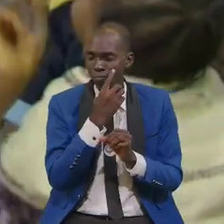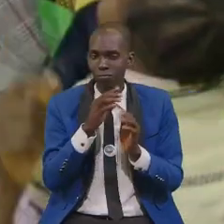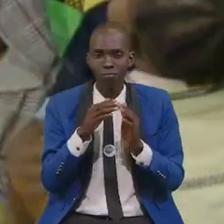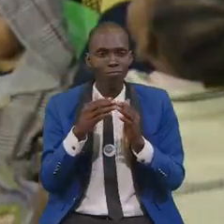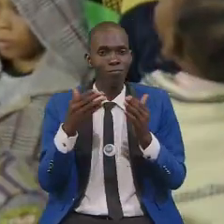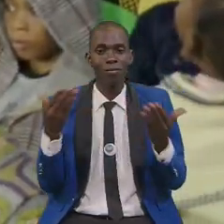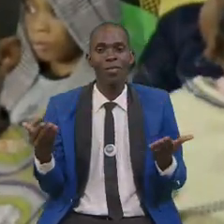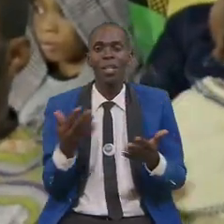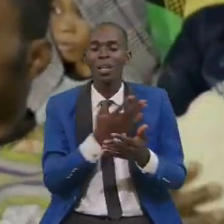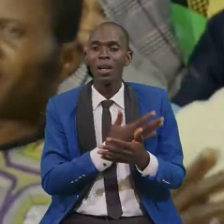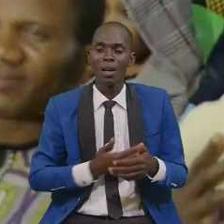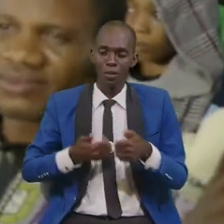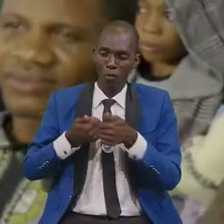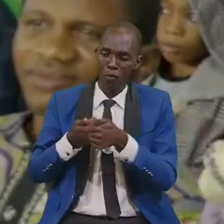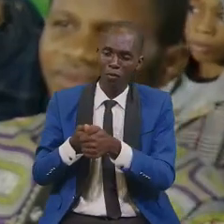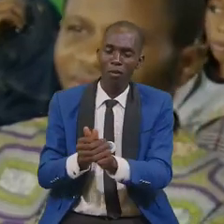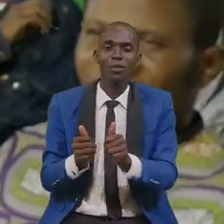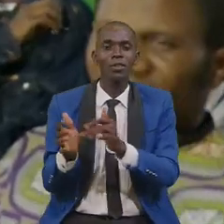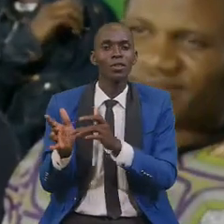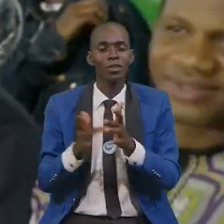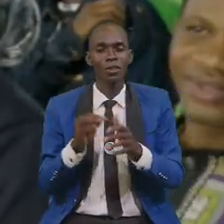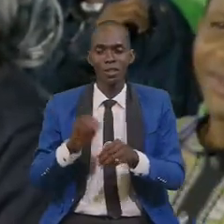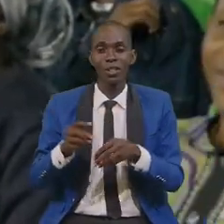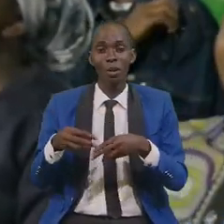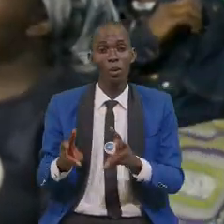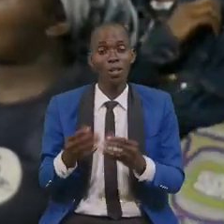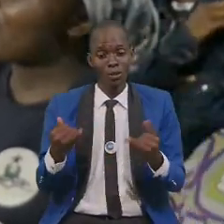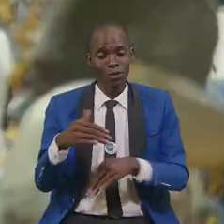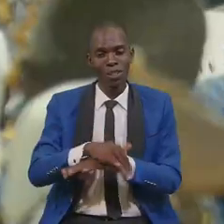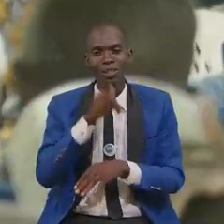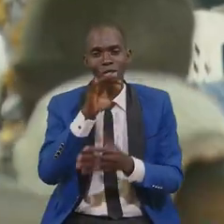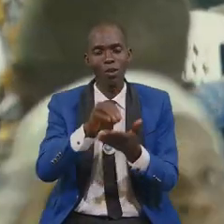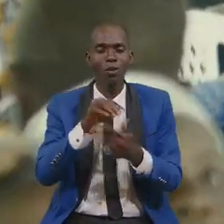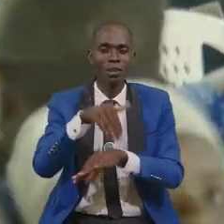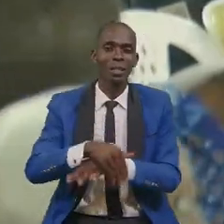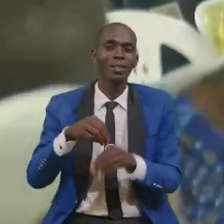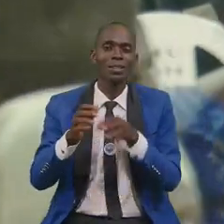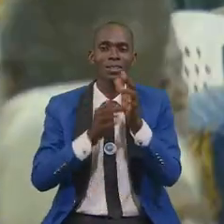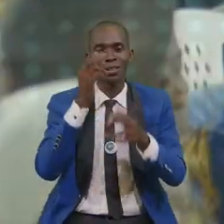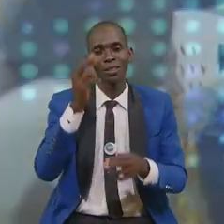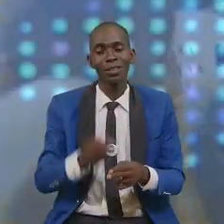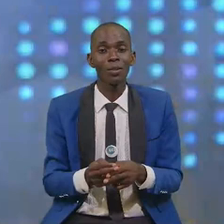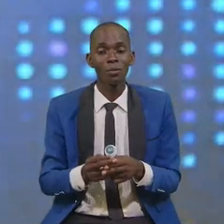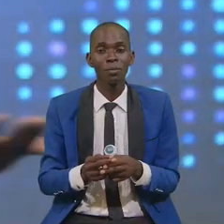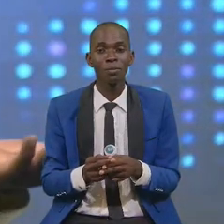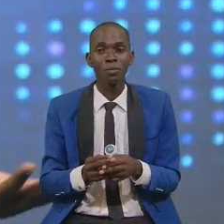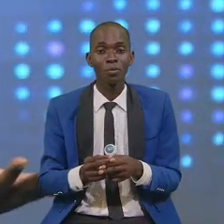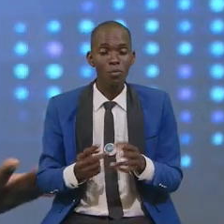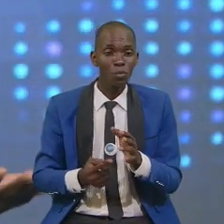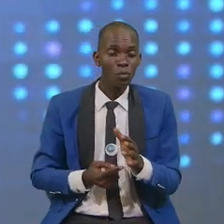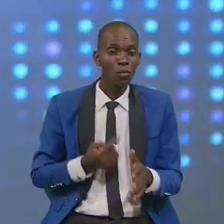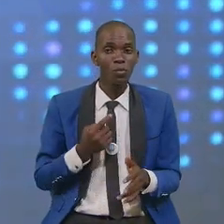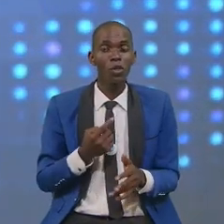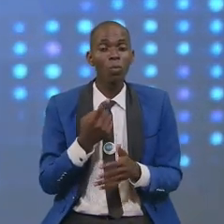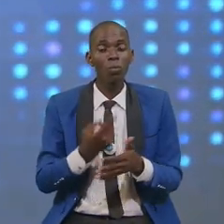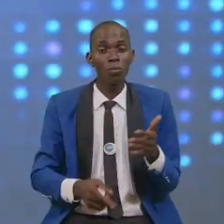followed Jesus in the way. Tonight is your night. Once you meet with Jesus, his